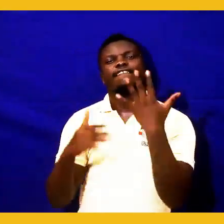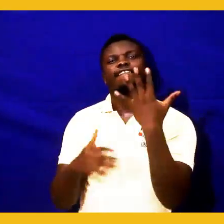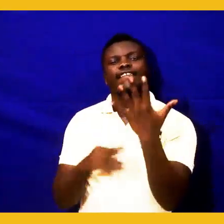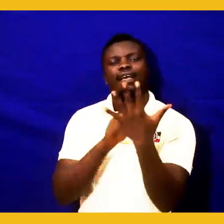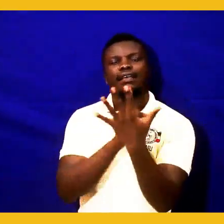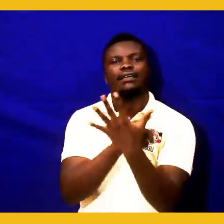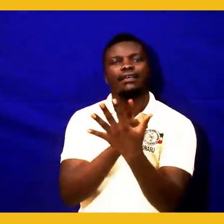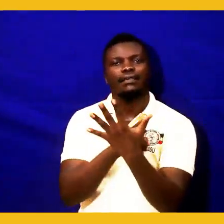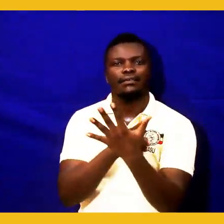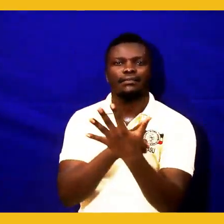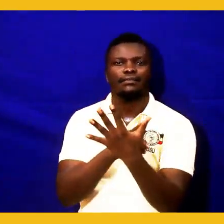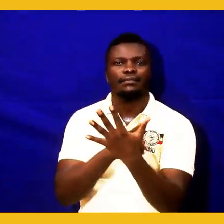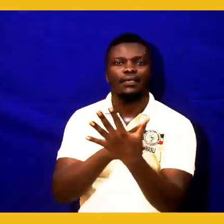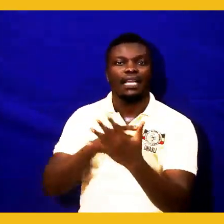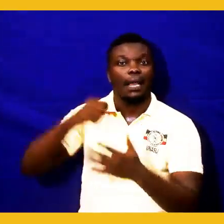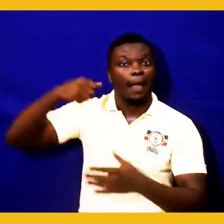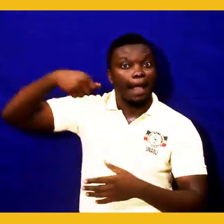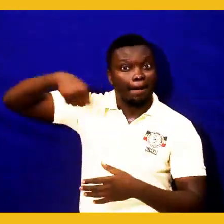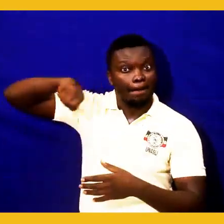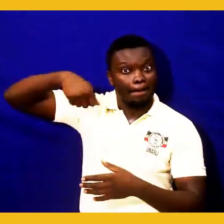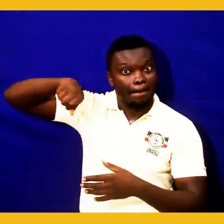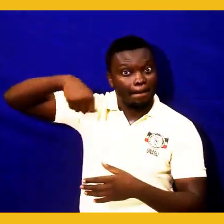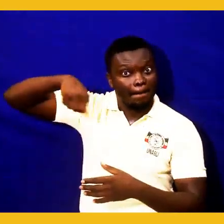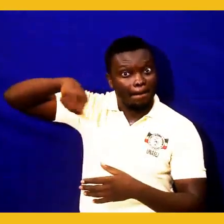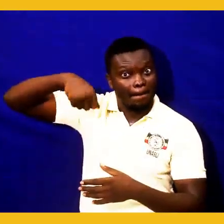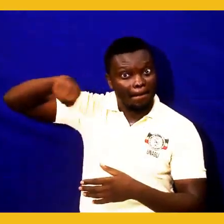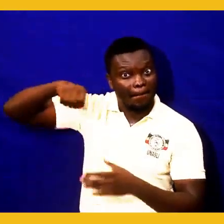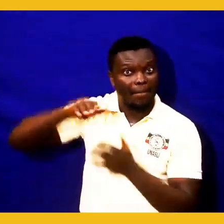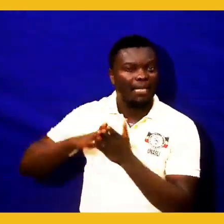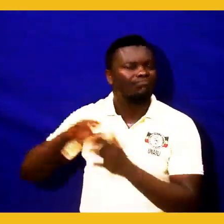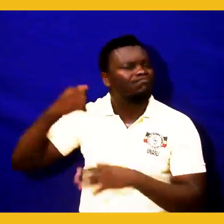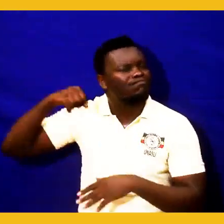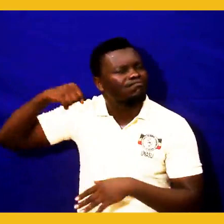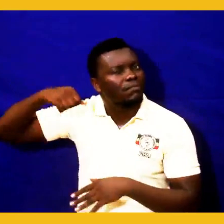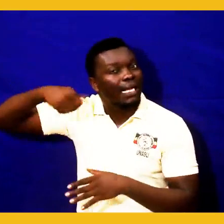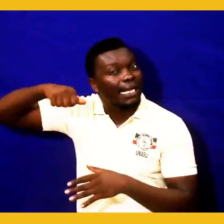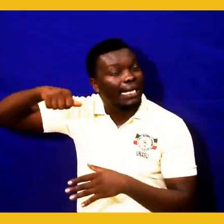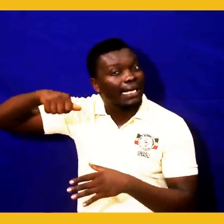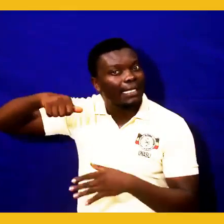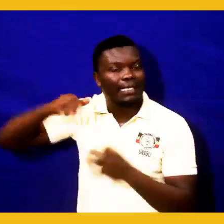The bell is ringing.